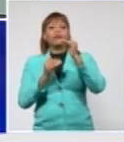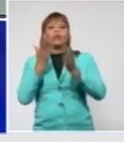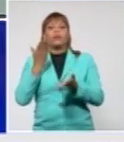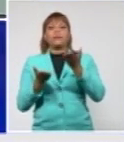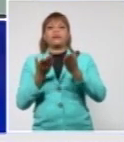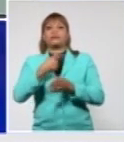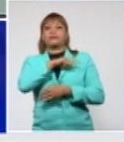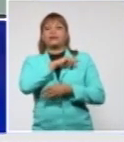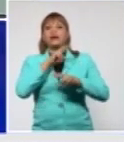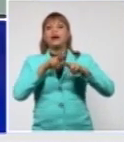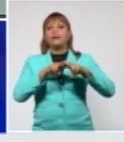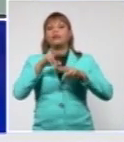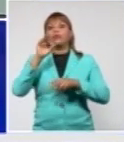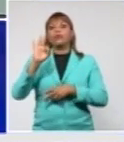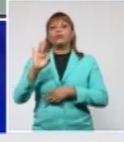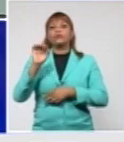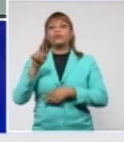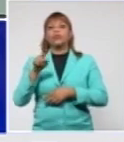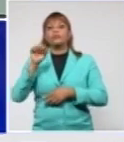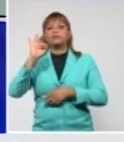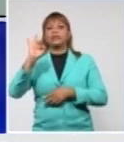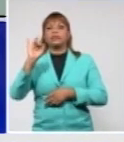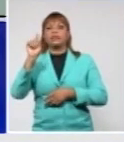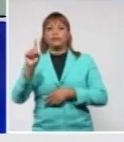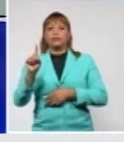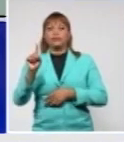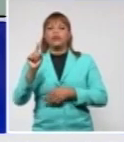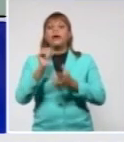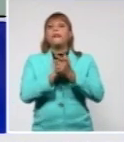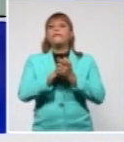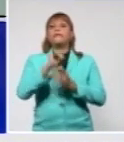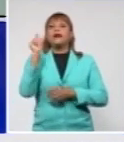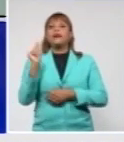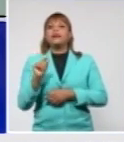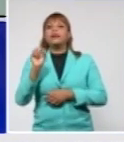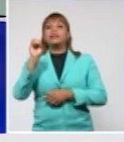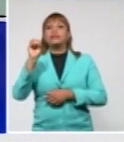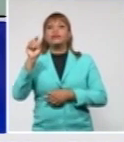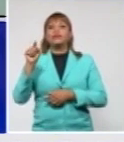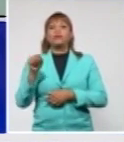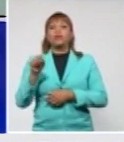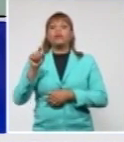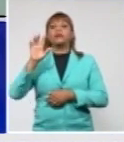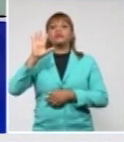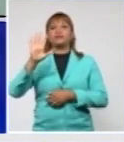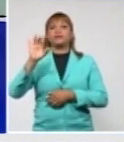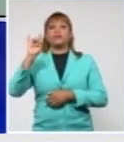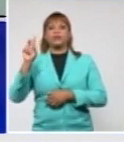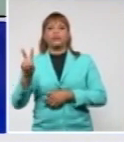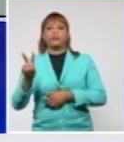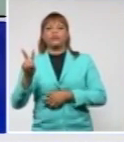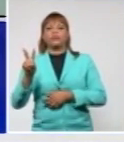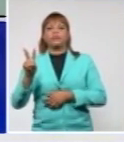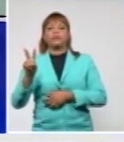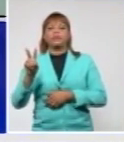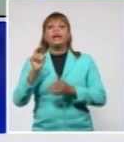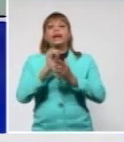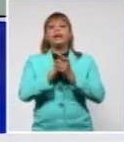0.52, Pinar del Rio 0.51, and Villa Clara with a rate of